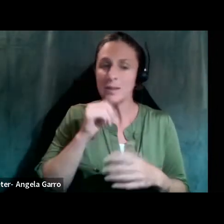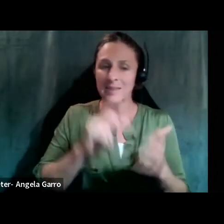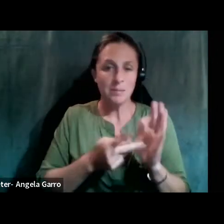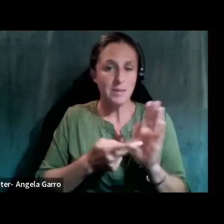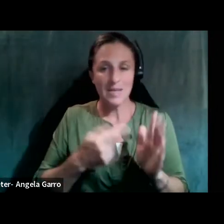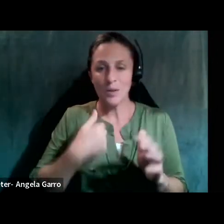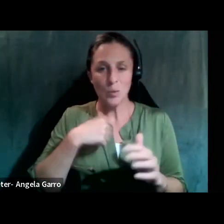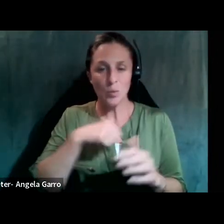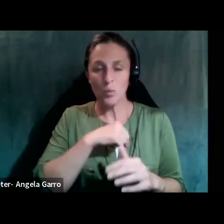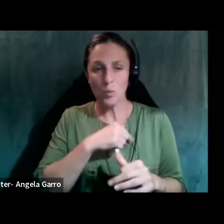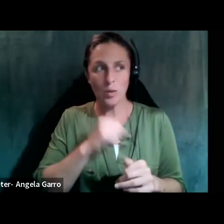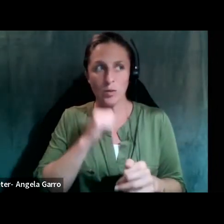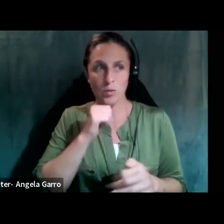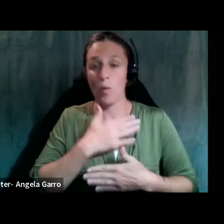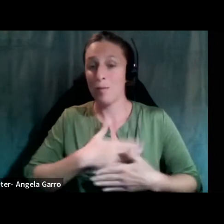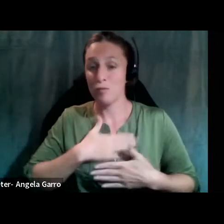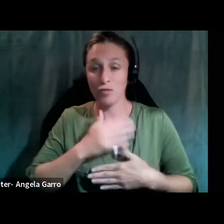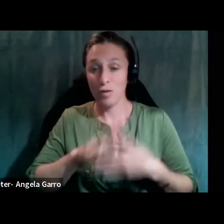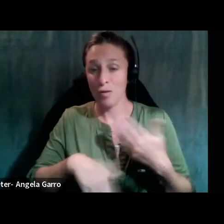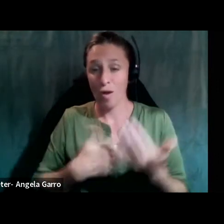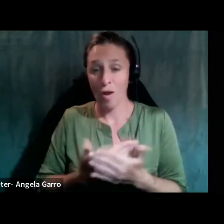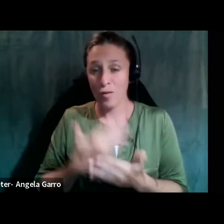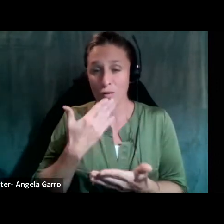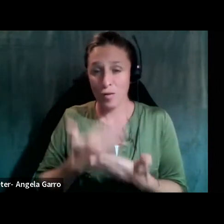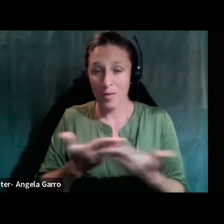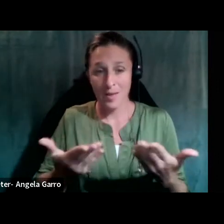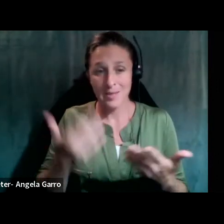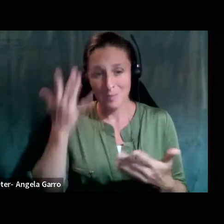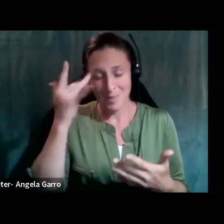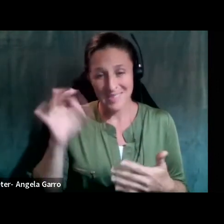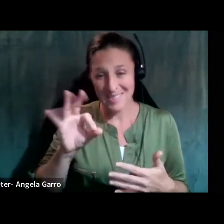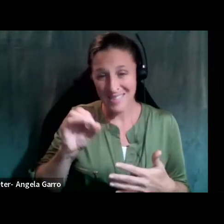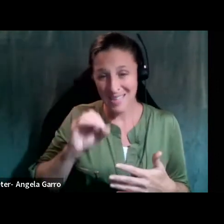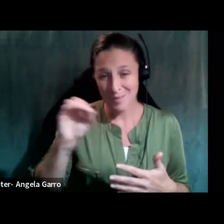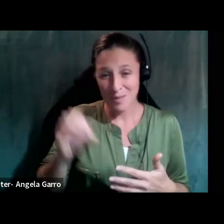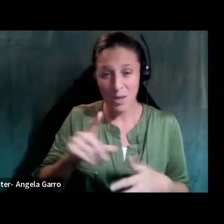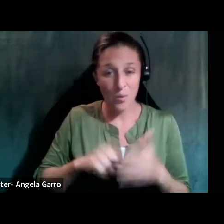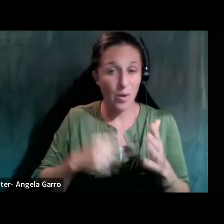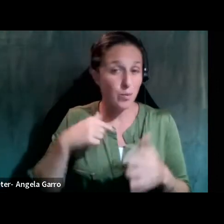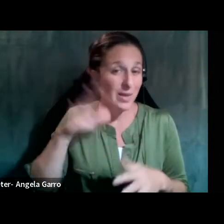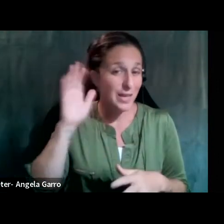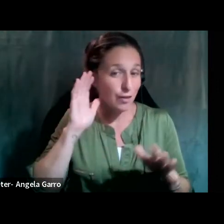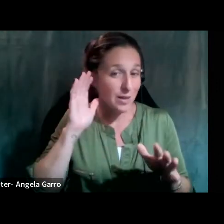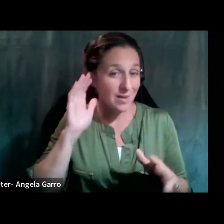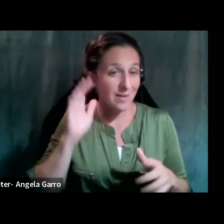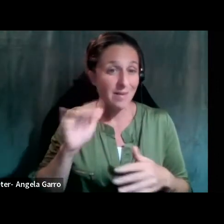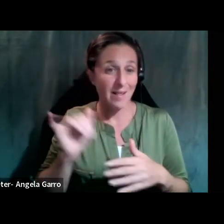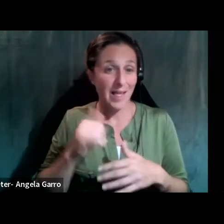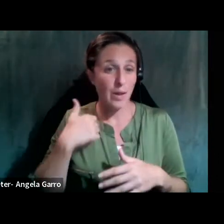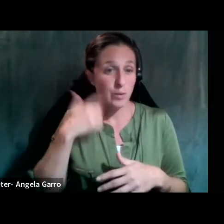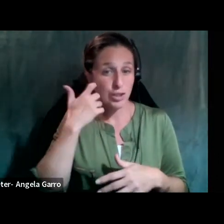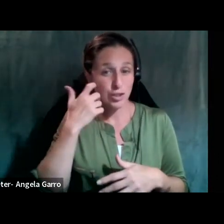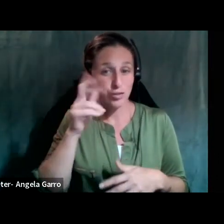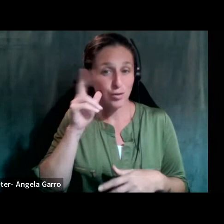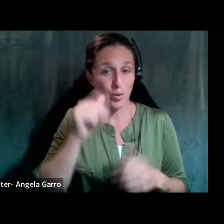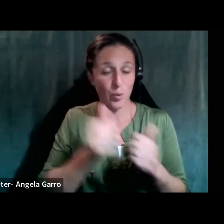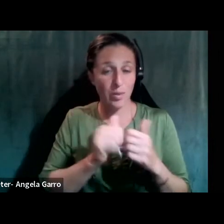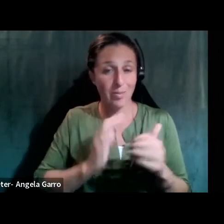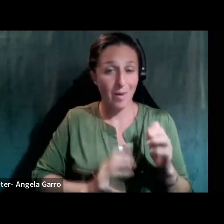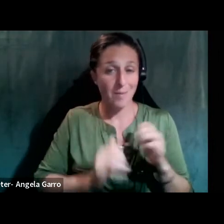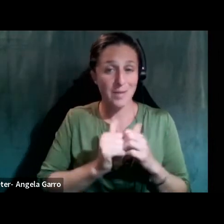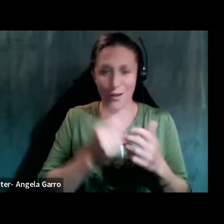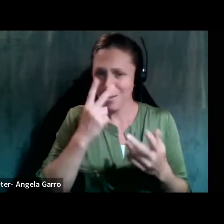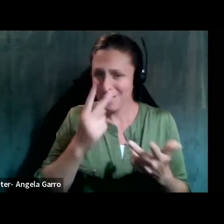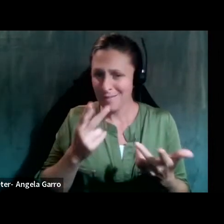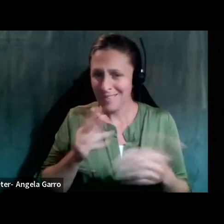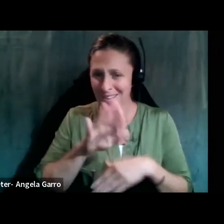all the good things that are happening too. Because I mean, 90% of what we're hearing, like we just heard with our update, look at all the good